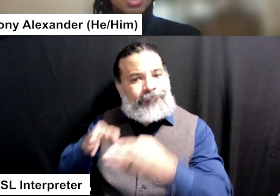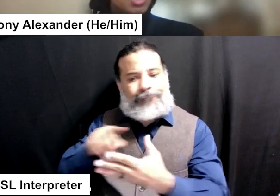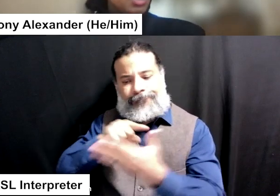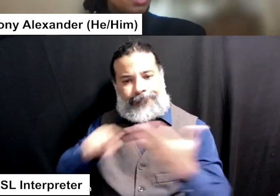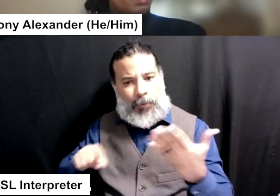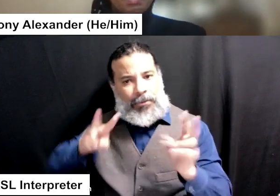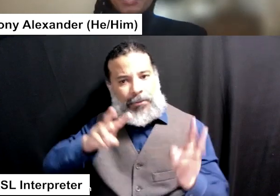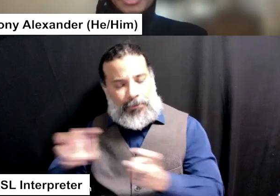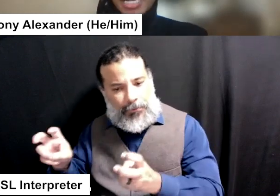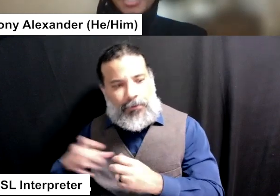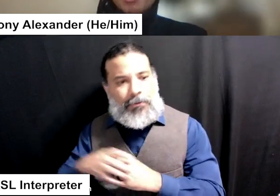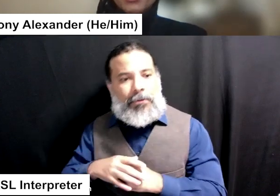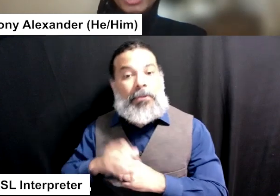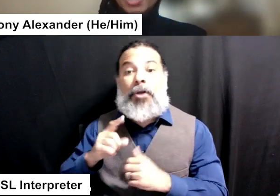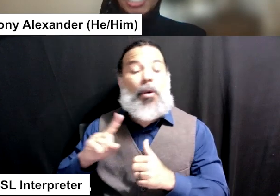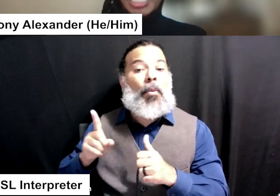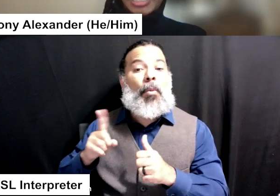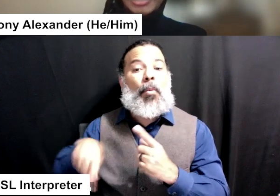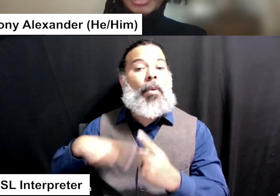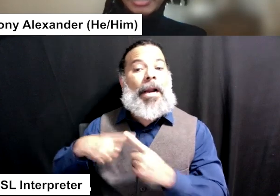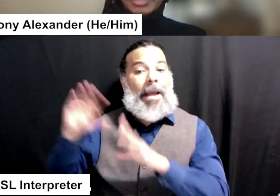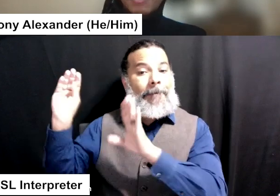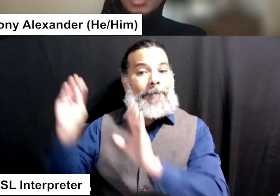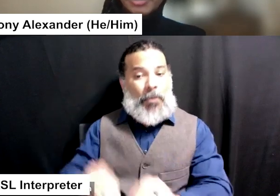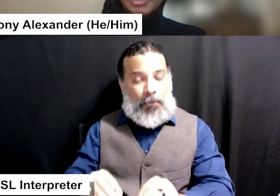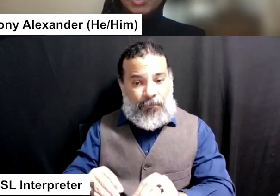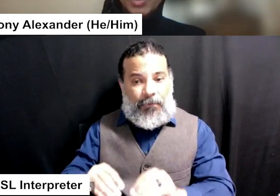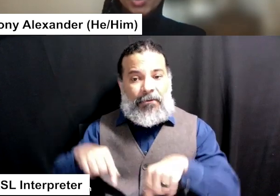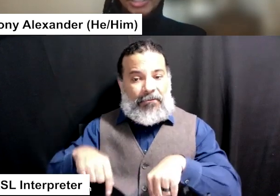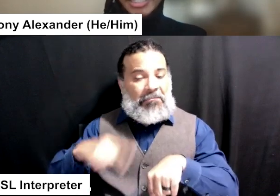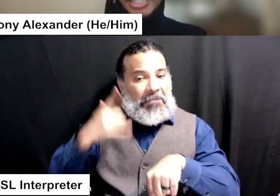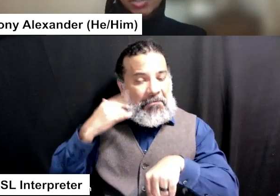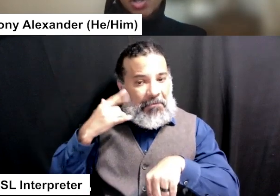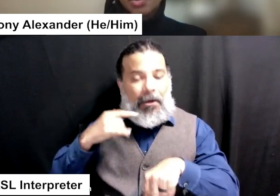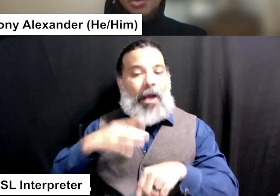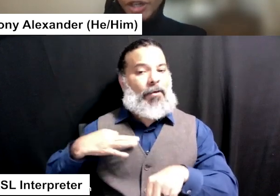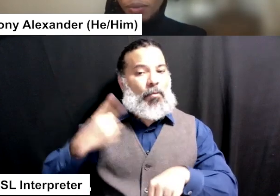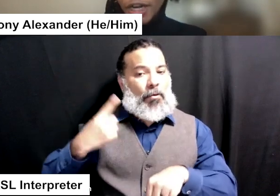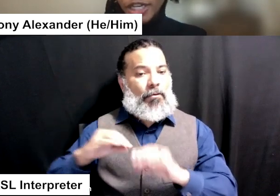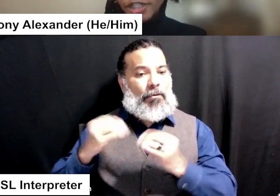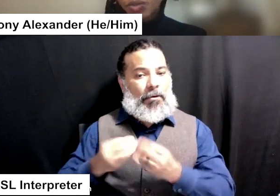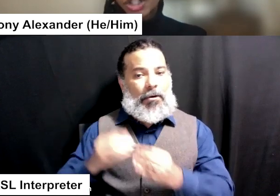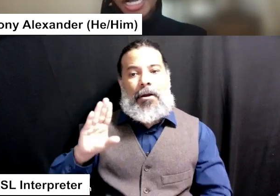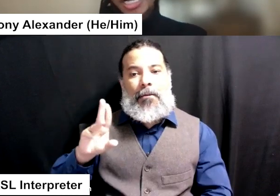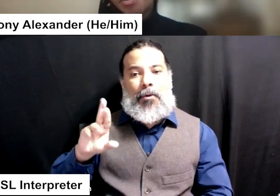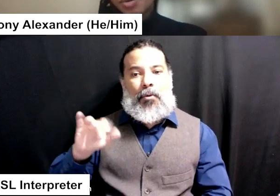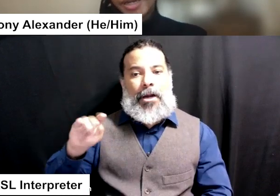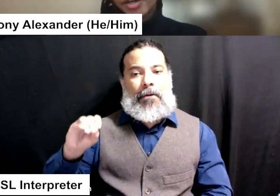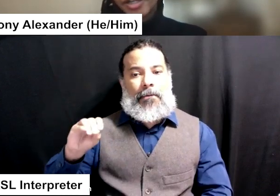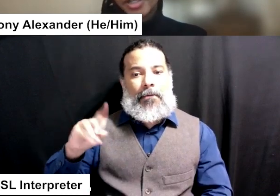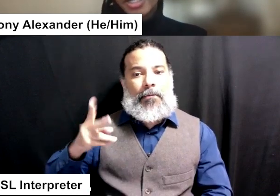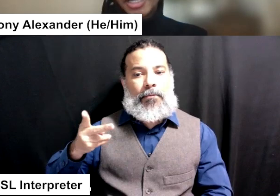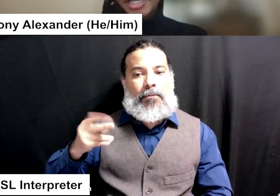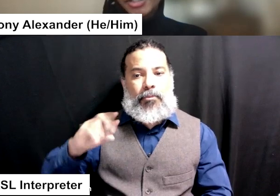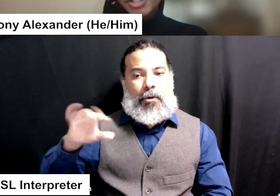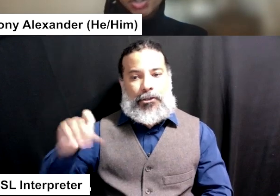So from the time that I moved here, I volunteered with an organization called the Burrito Project, in which I